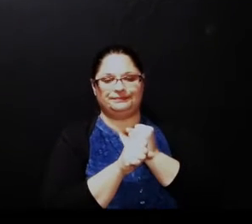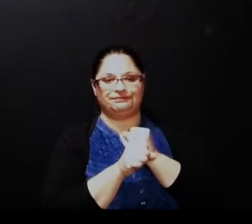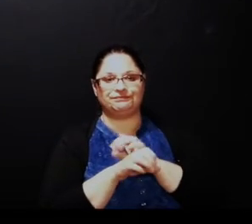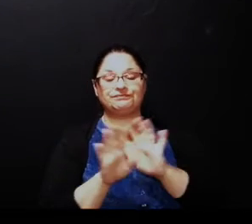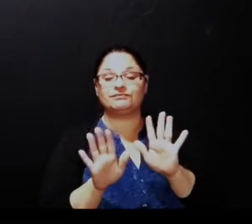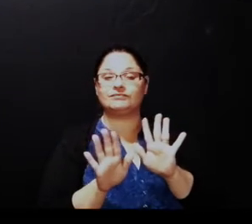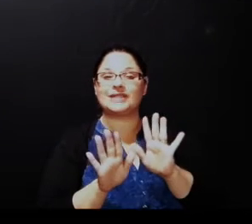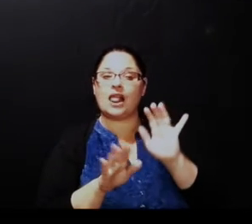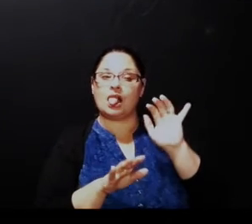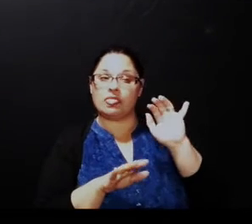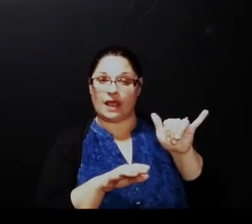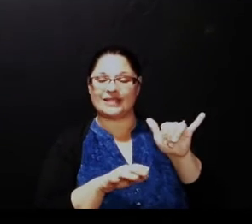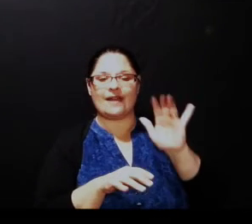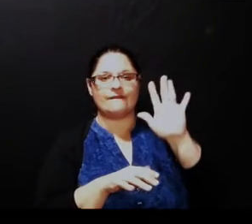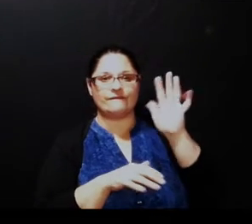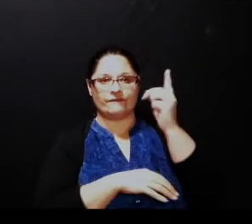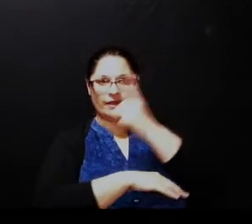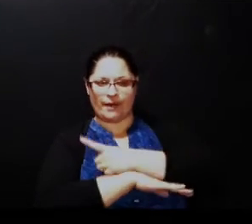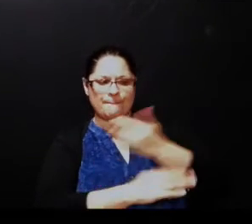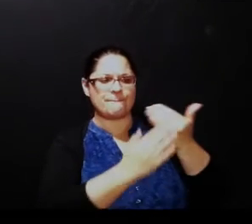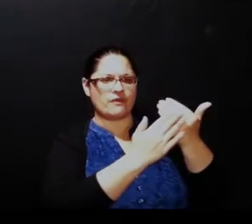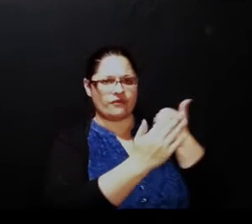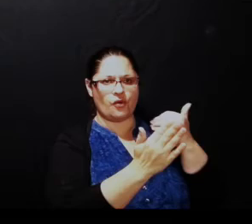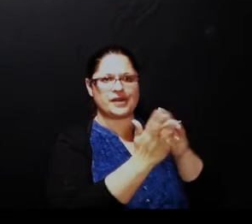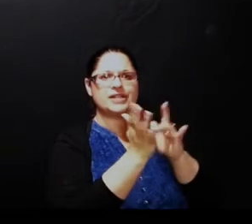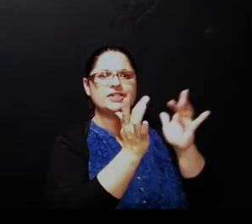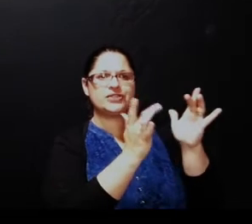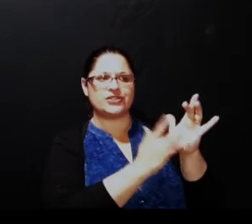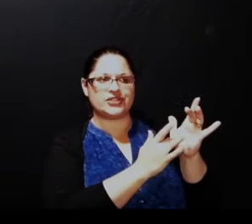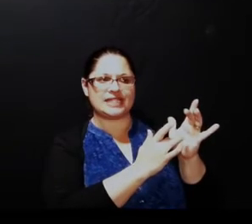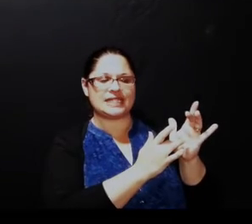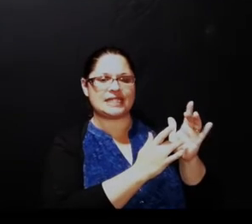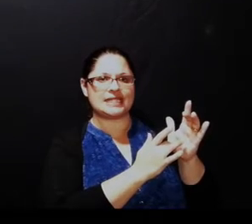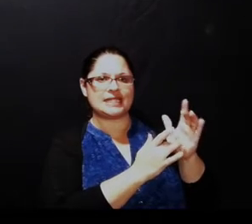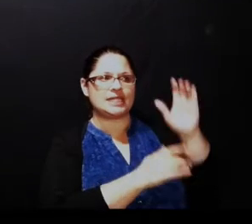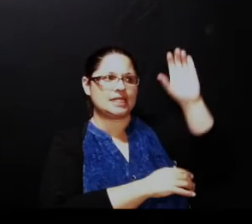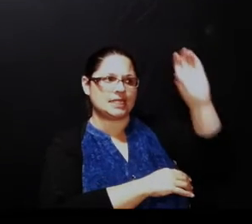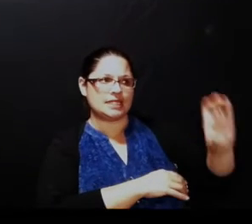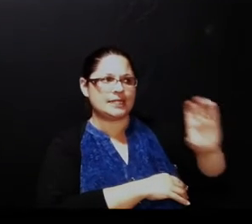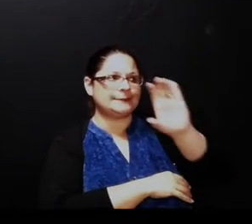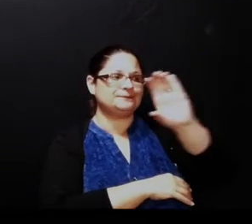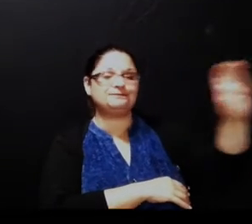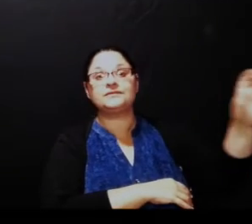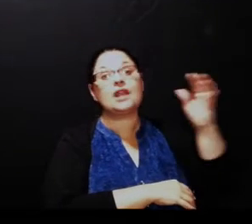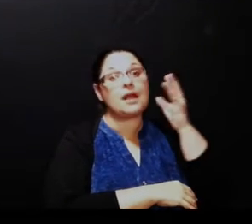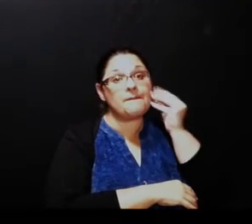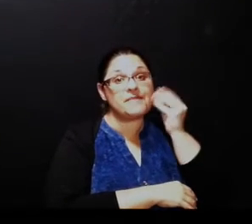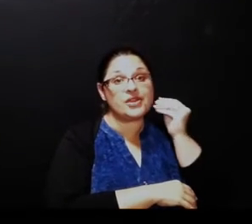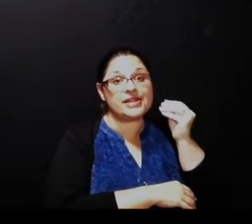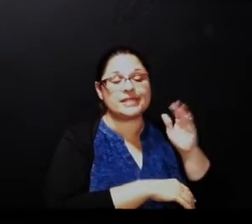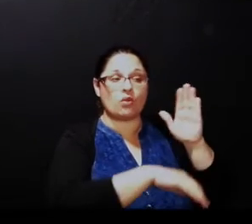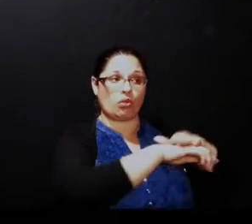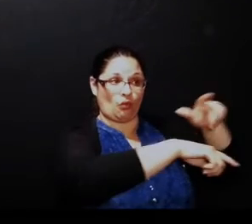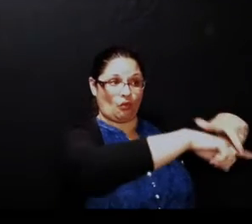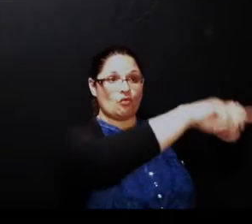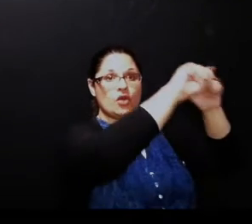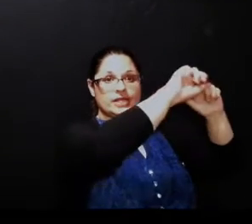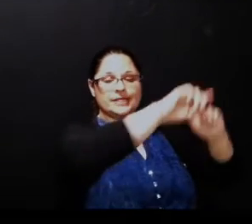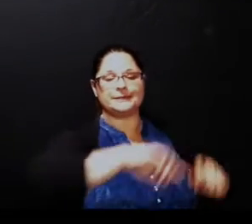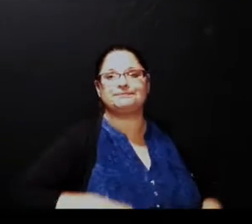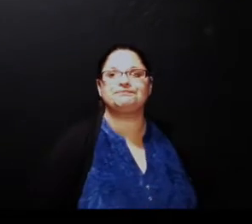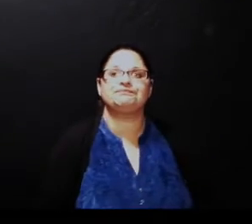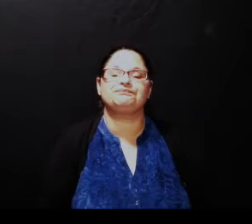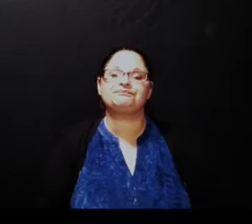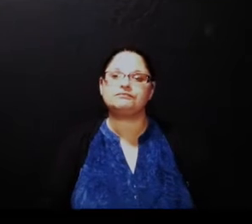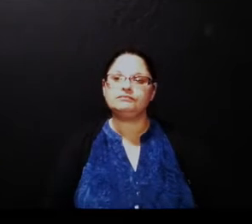5 days before His crucifixion. And in these 5 days, we balance how the dynamic and the